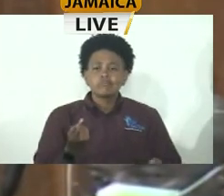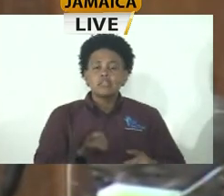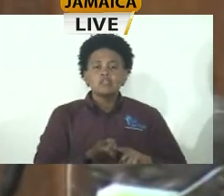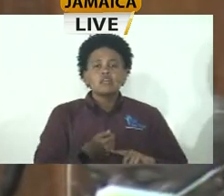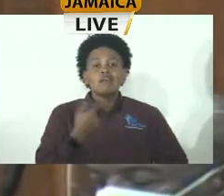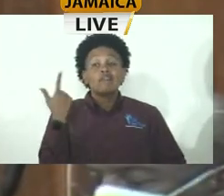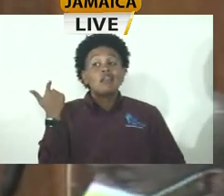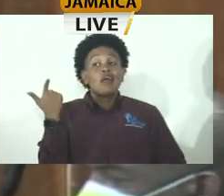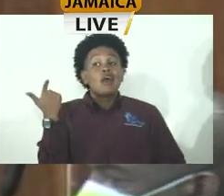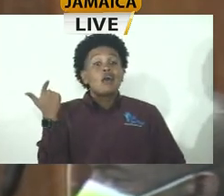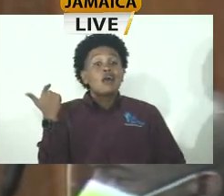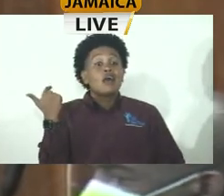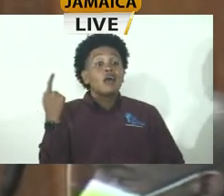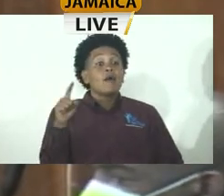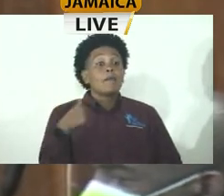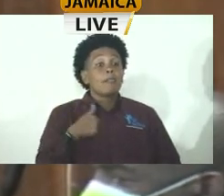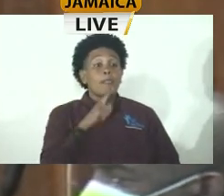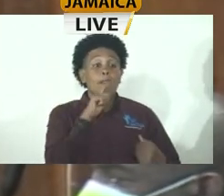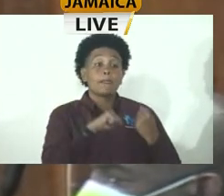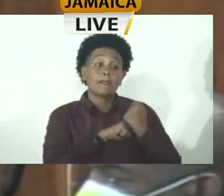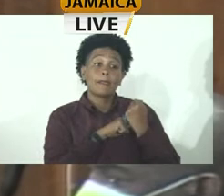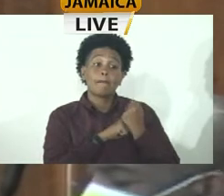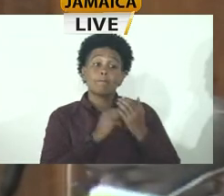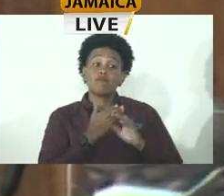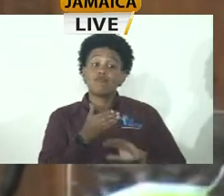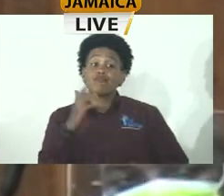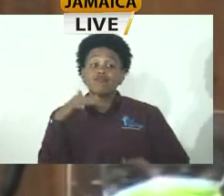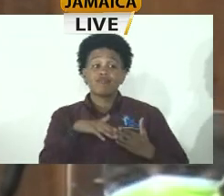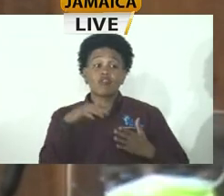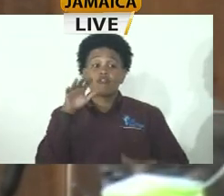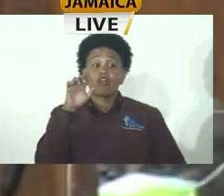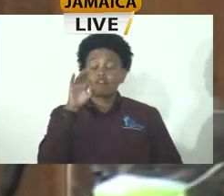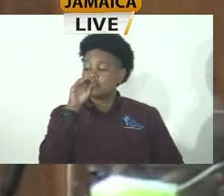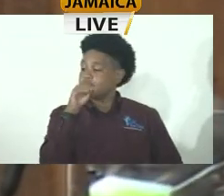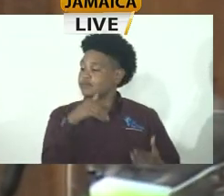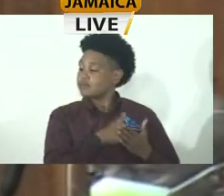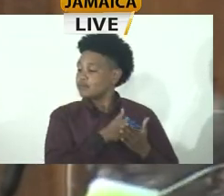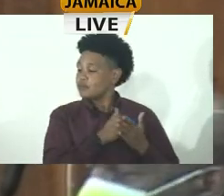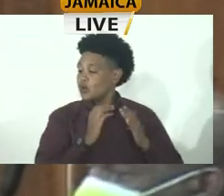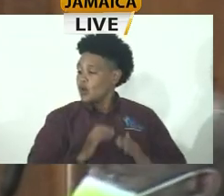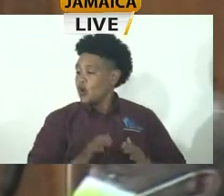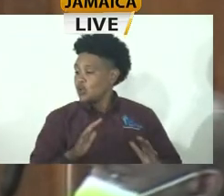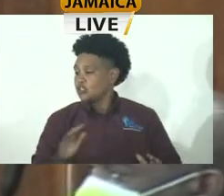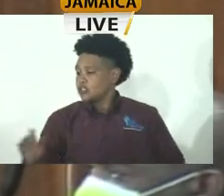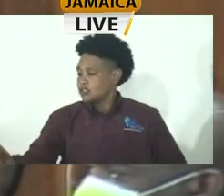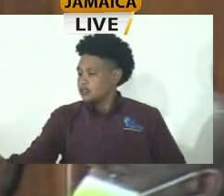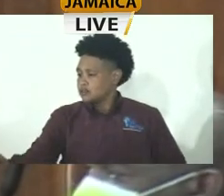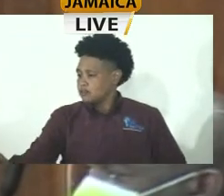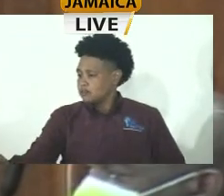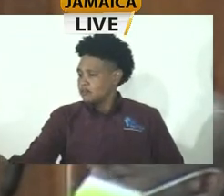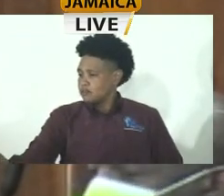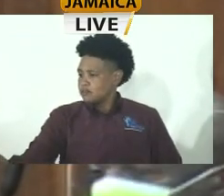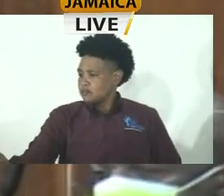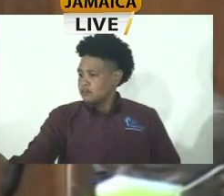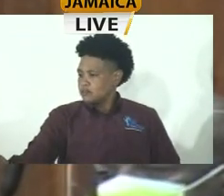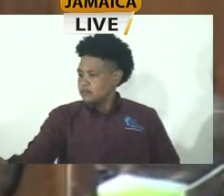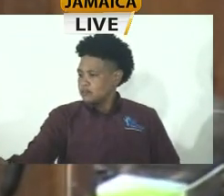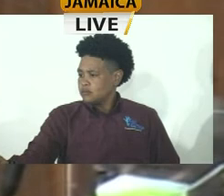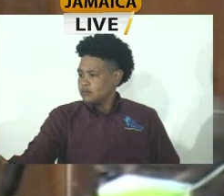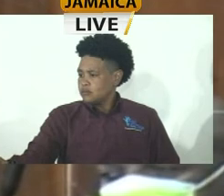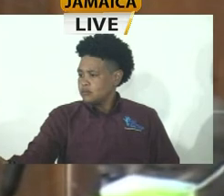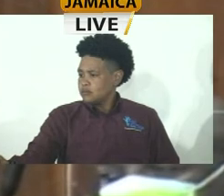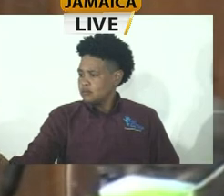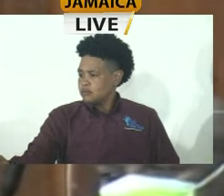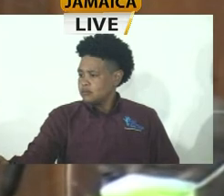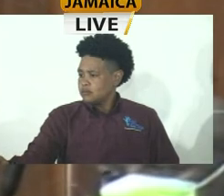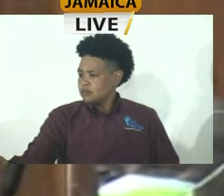speaker we assisted over 5 590 new clients and assisted